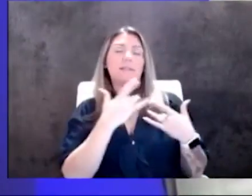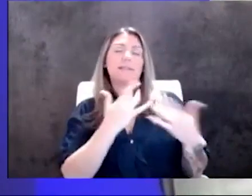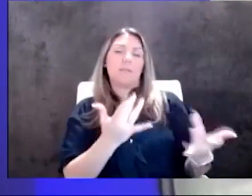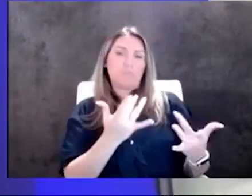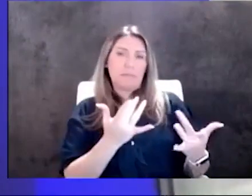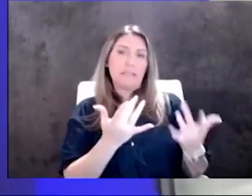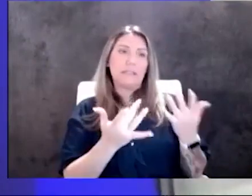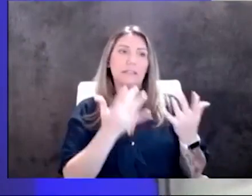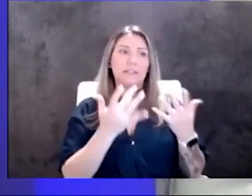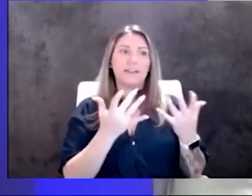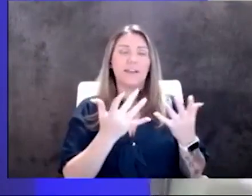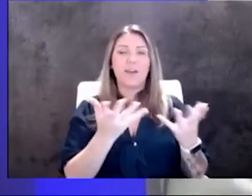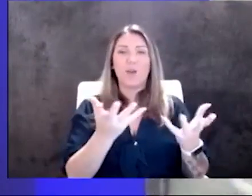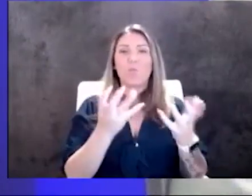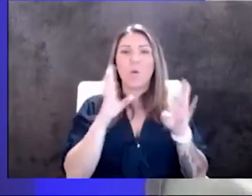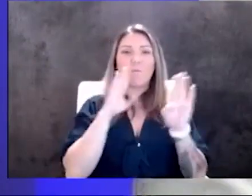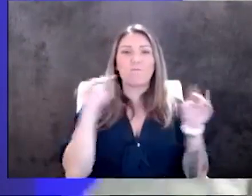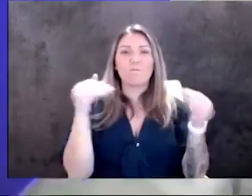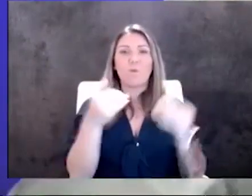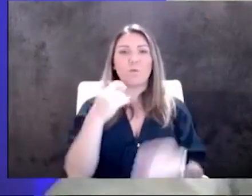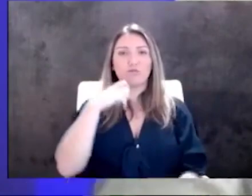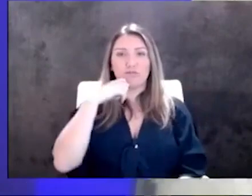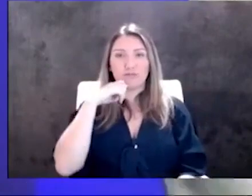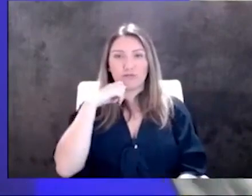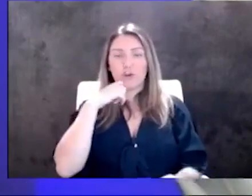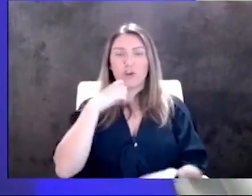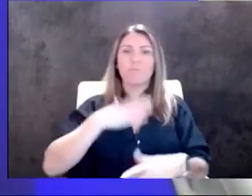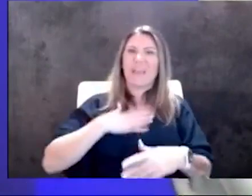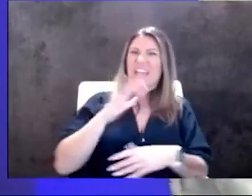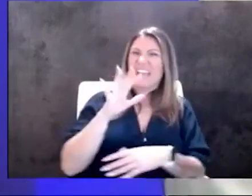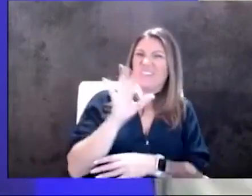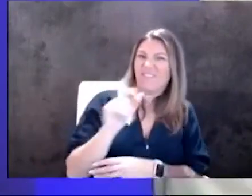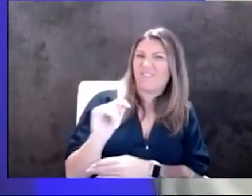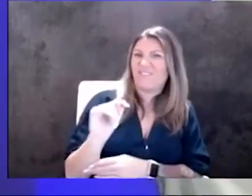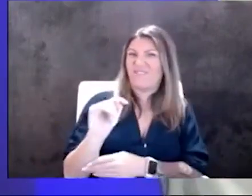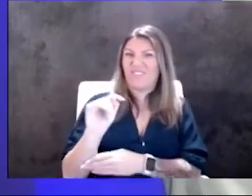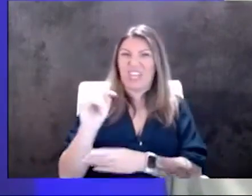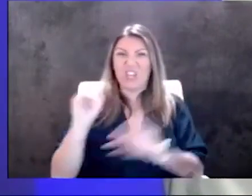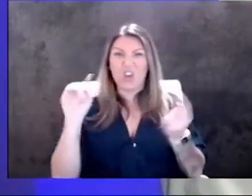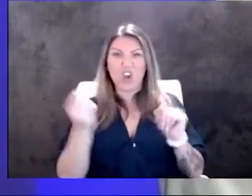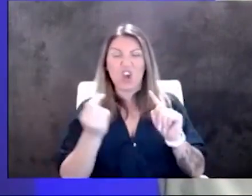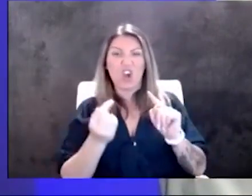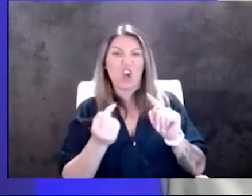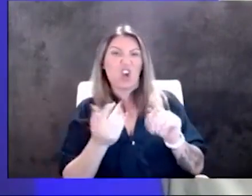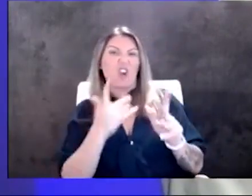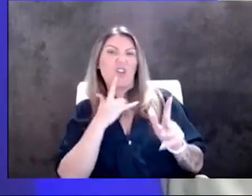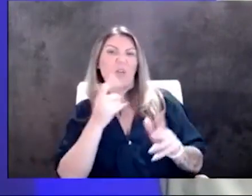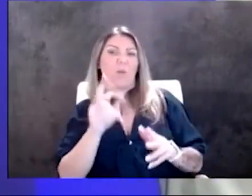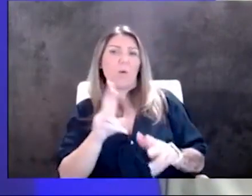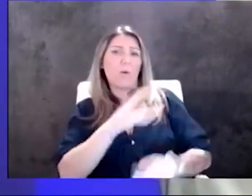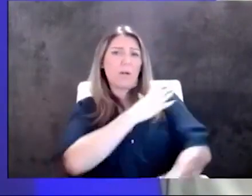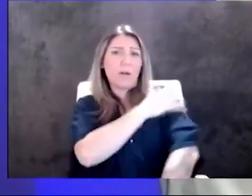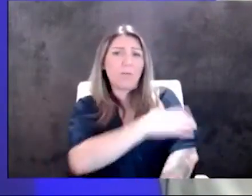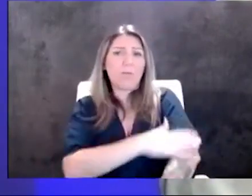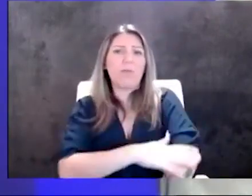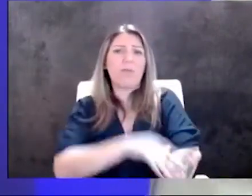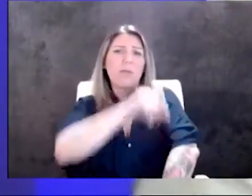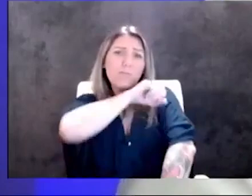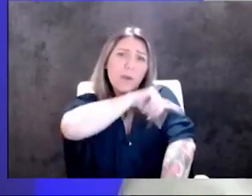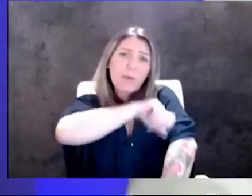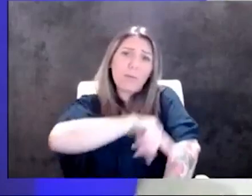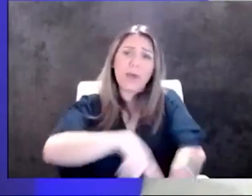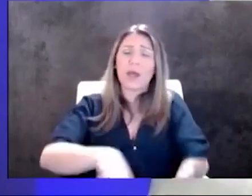focal neuropathic pain. My feet burn, my foot hurts, it's shooting down my arm. Fibromyalgia is pretty challenging because sometimes patients, have